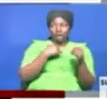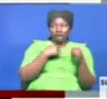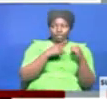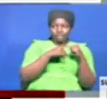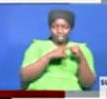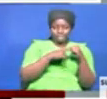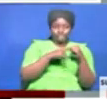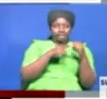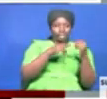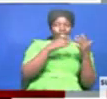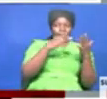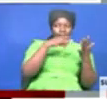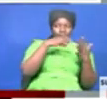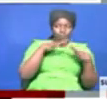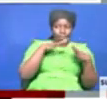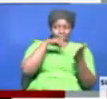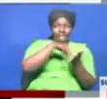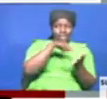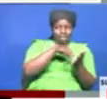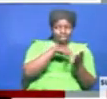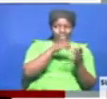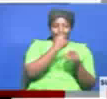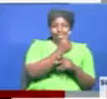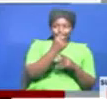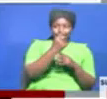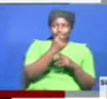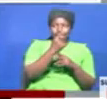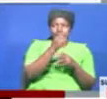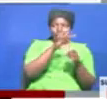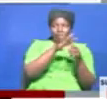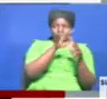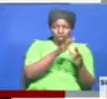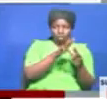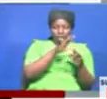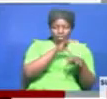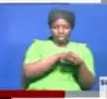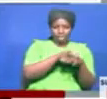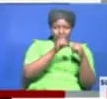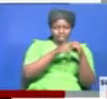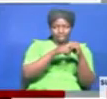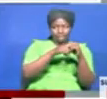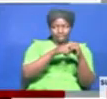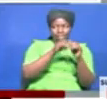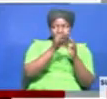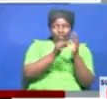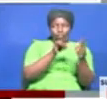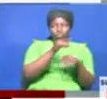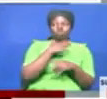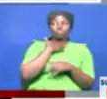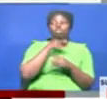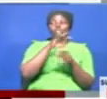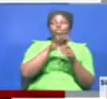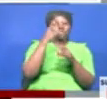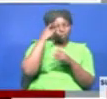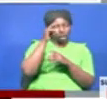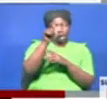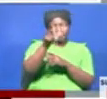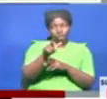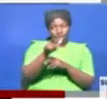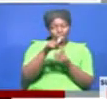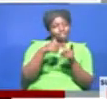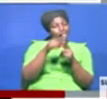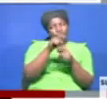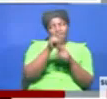contenders. Each will get 6, each voter is going to get, and in the event that you do not want to vote for one candidate or another, you're still expected